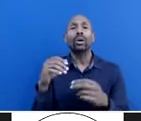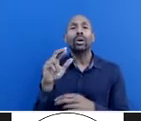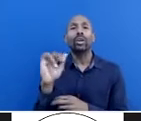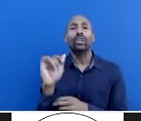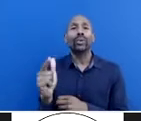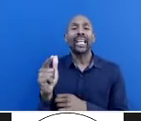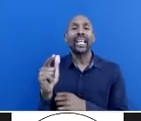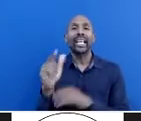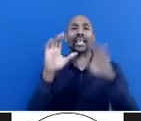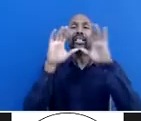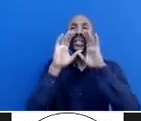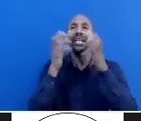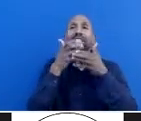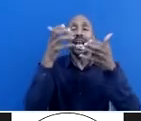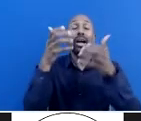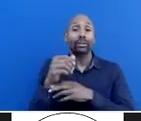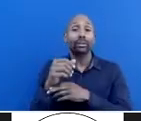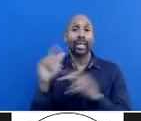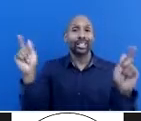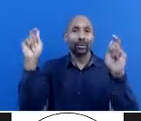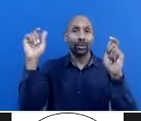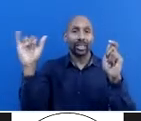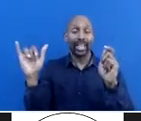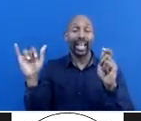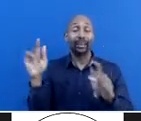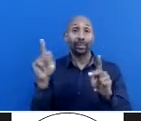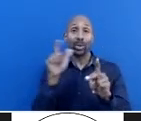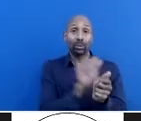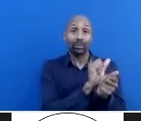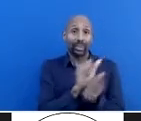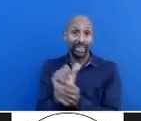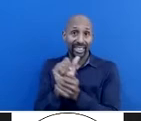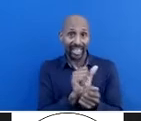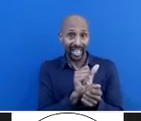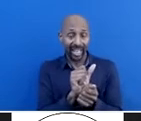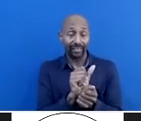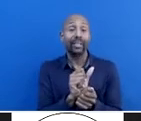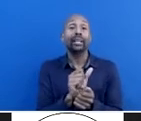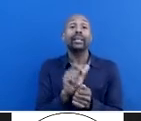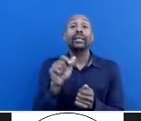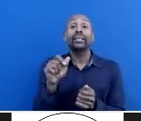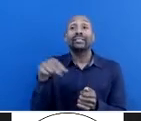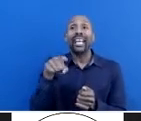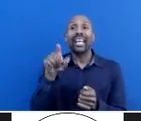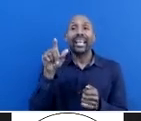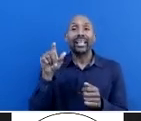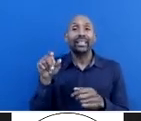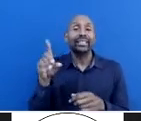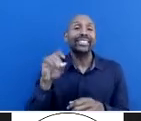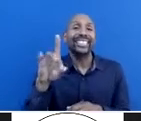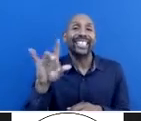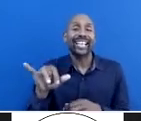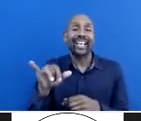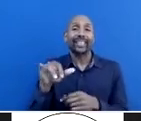have to practice in the woods under the cover of night, because African forms of religious expression and